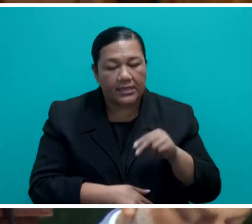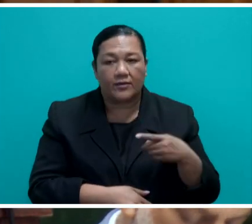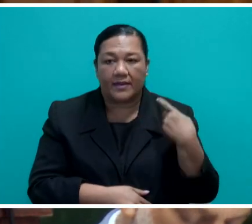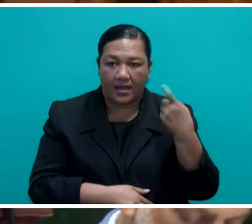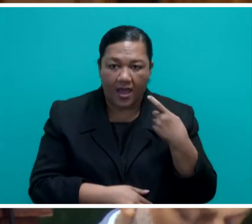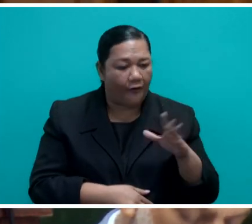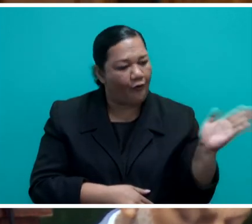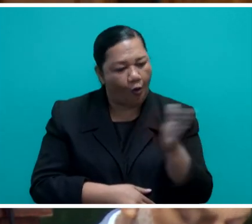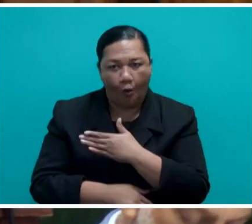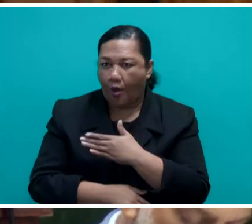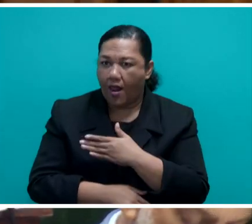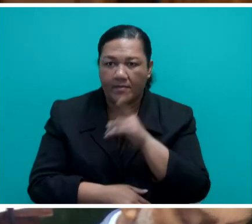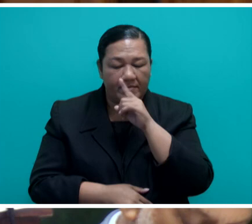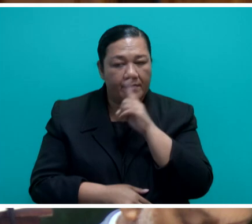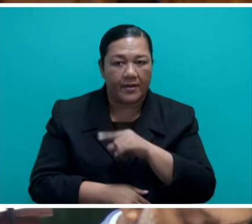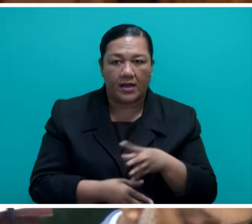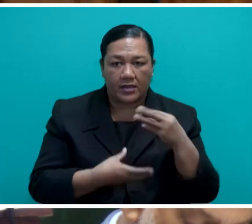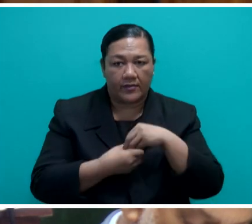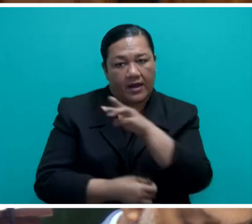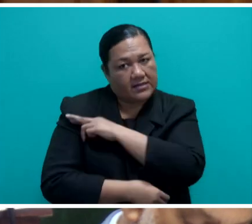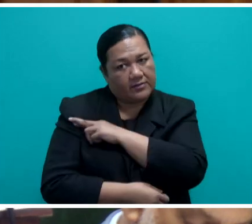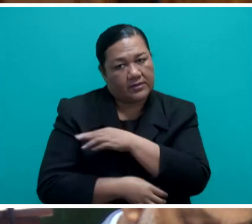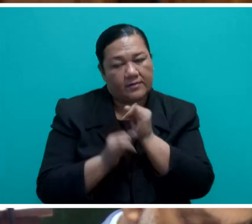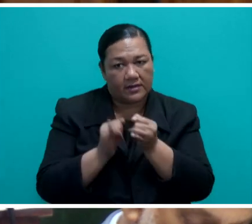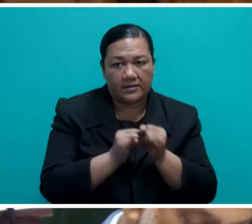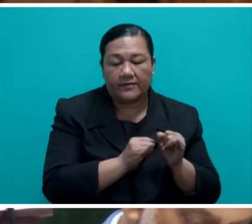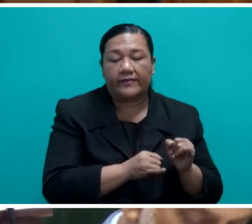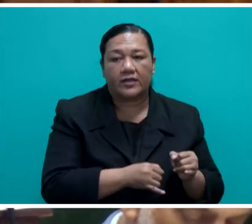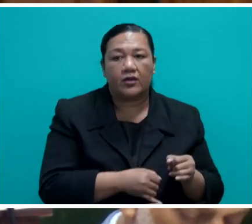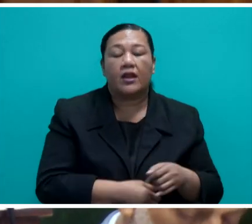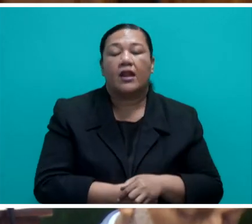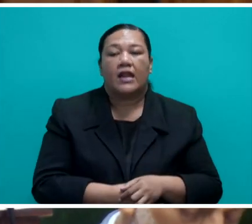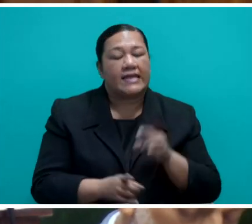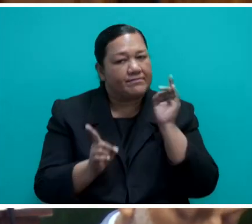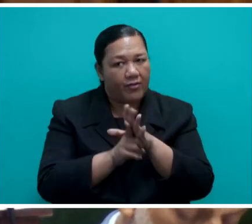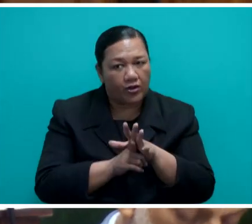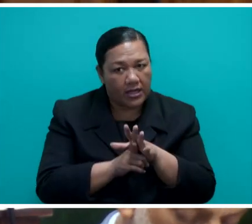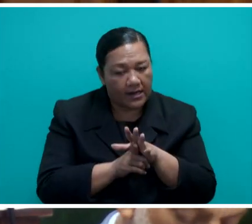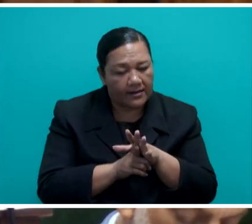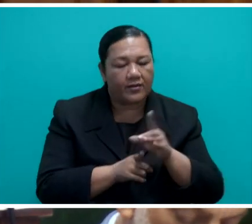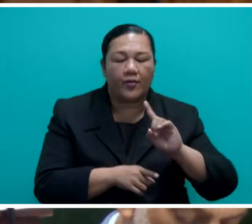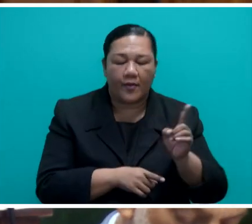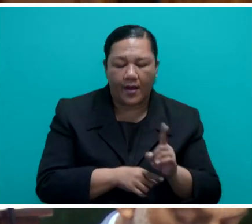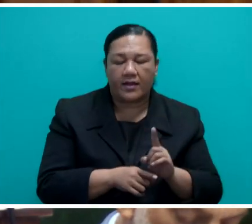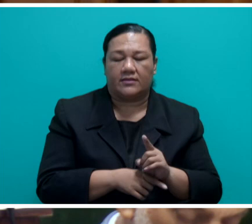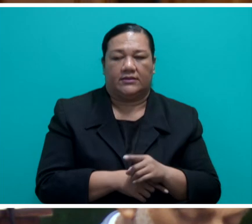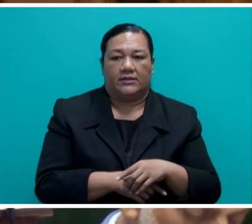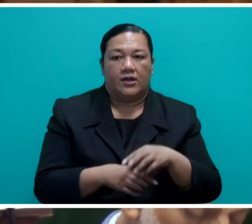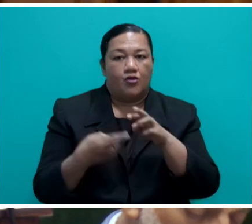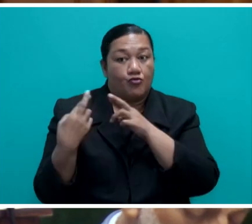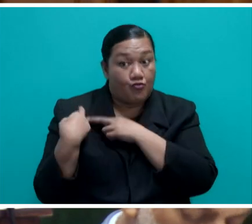Rest assured, the well-being of our farmers who play a crucial role in our community remains a primary focus for